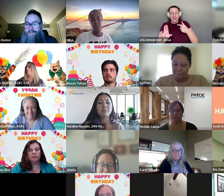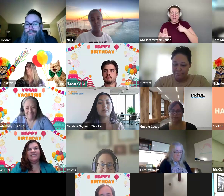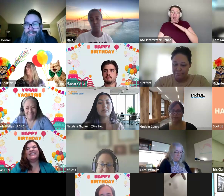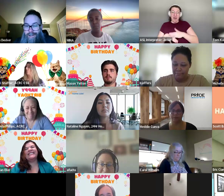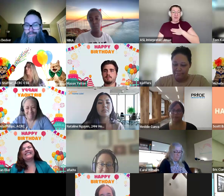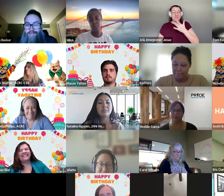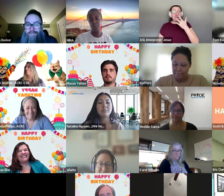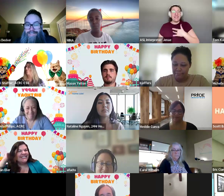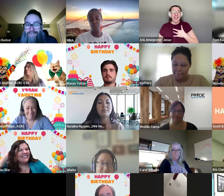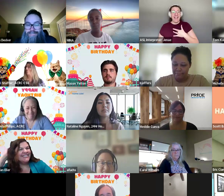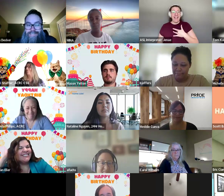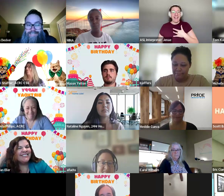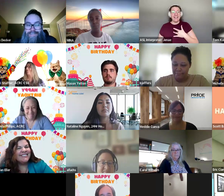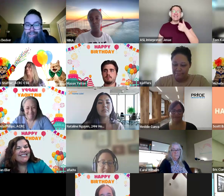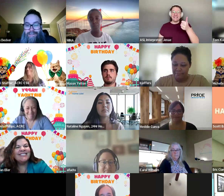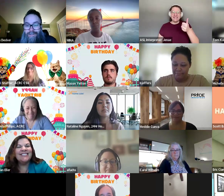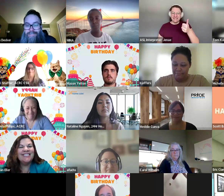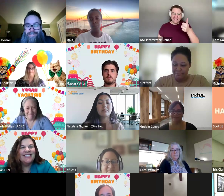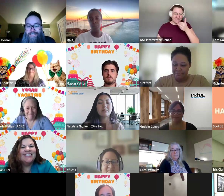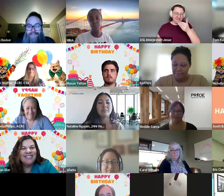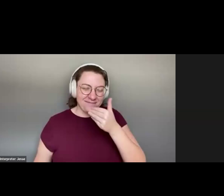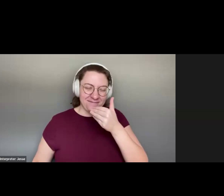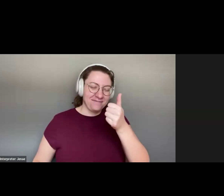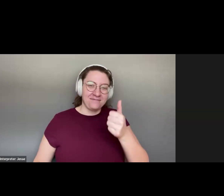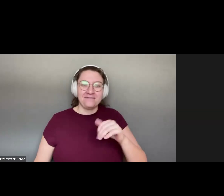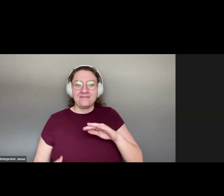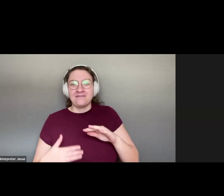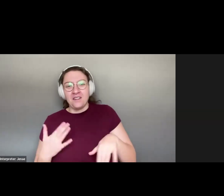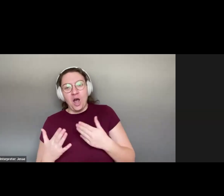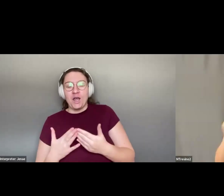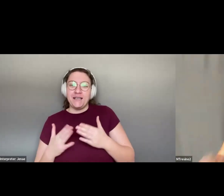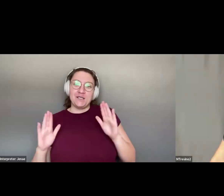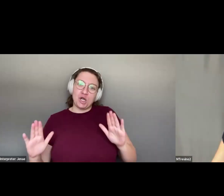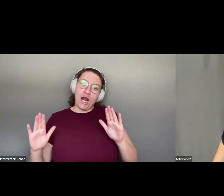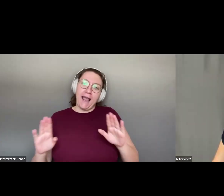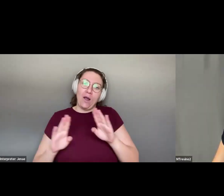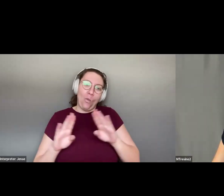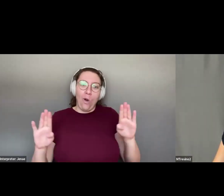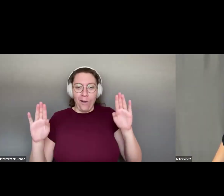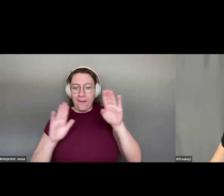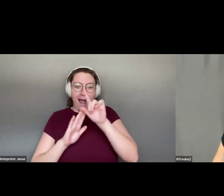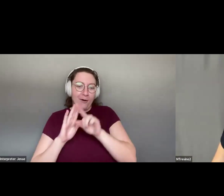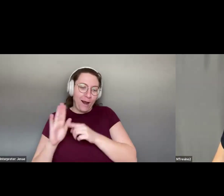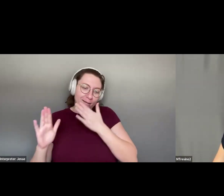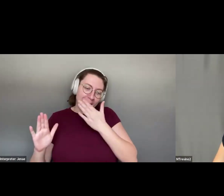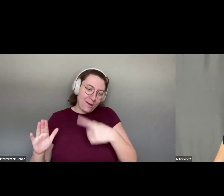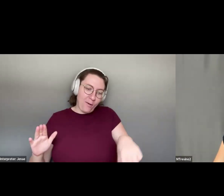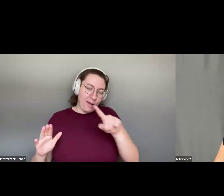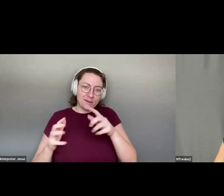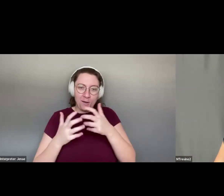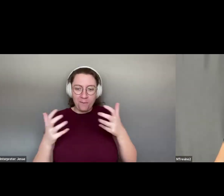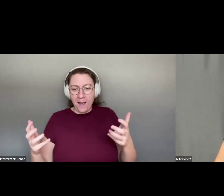birthday for Coffee with Community Services and all of these great wallpaper backgrounds. Thank you all very much. Check